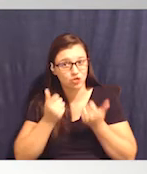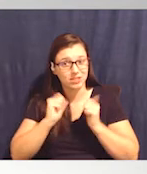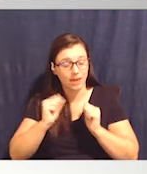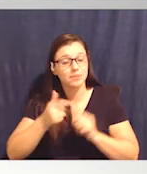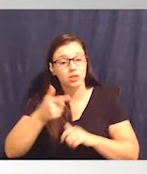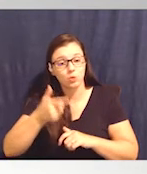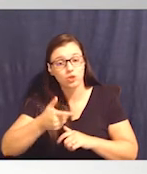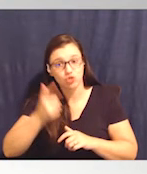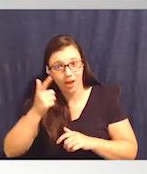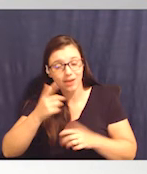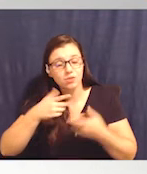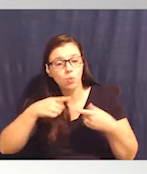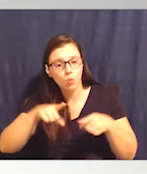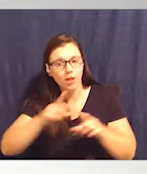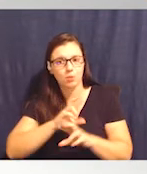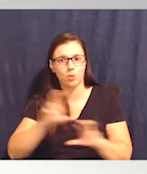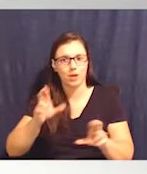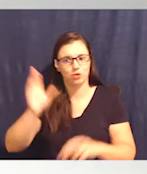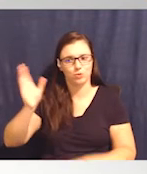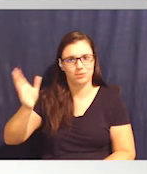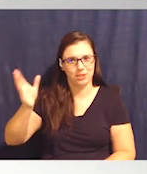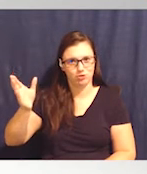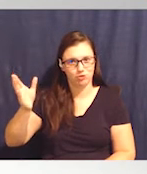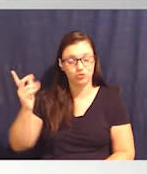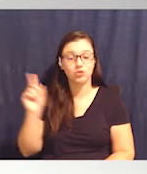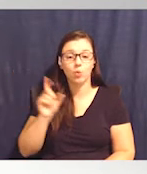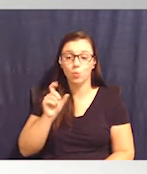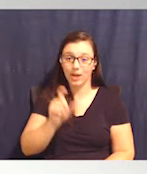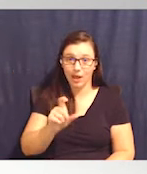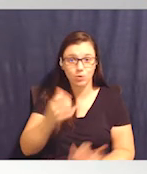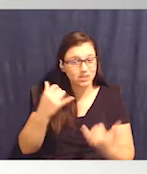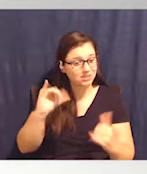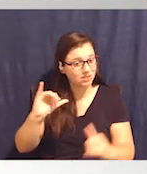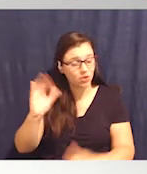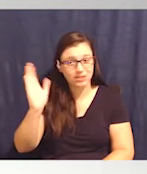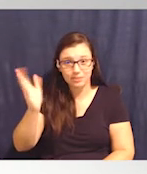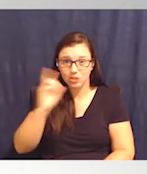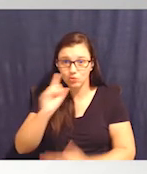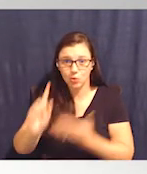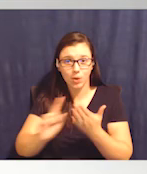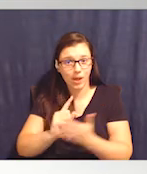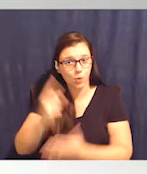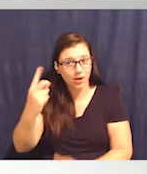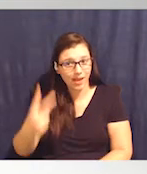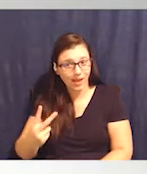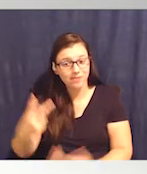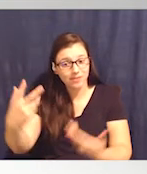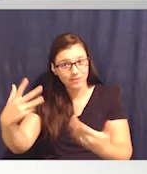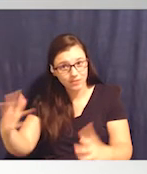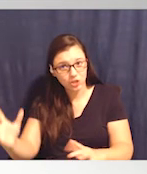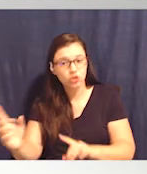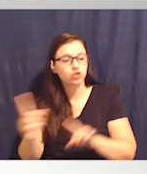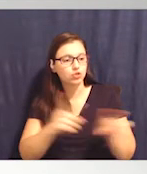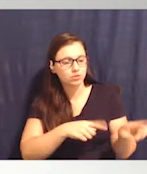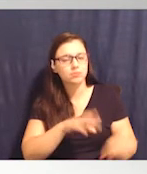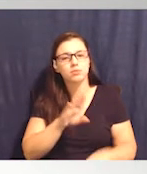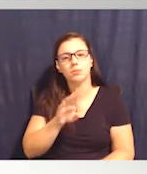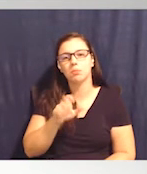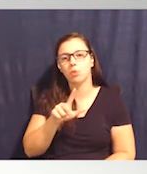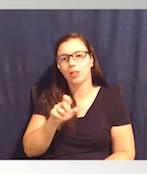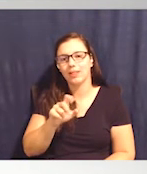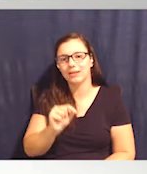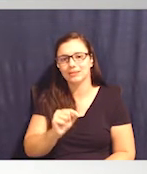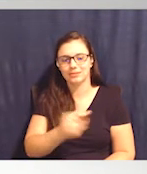speech, went out and gave the speech for an hour and a half, and then went and had the bullet taken out. Talk